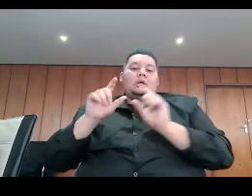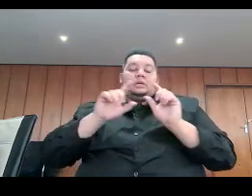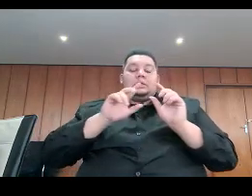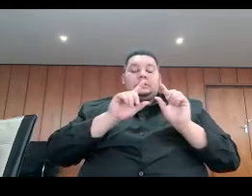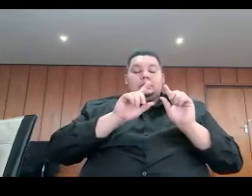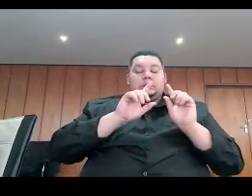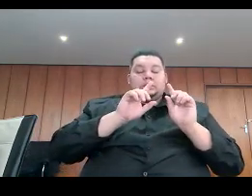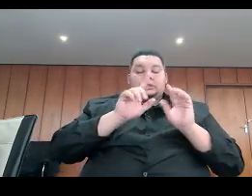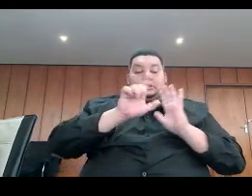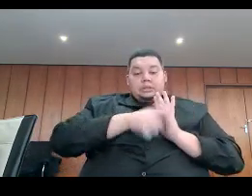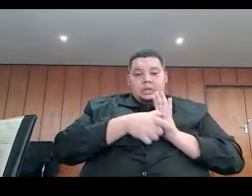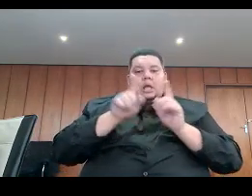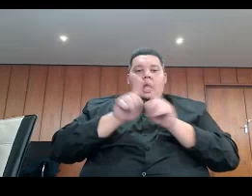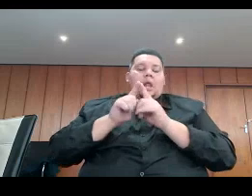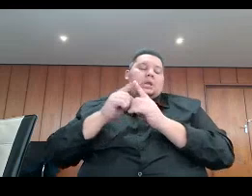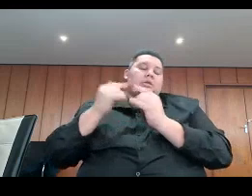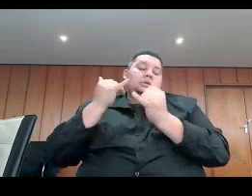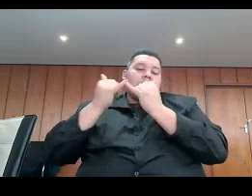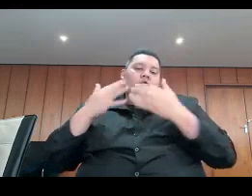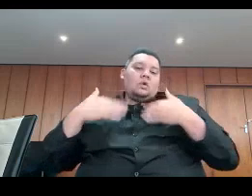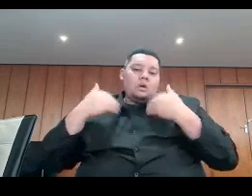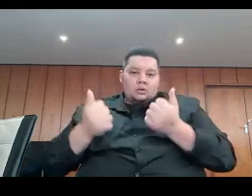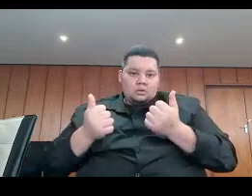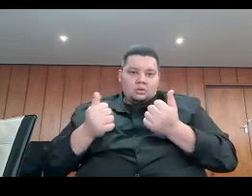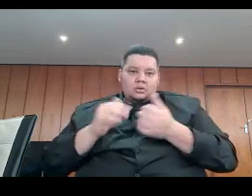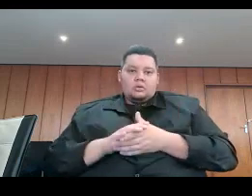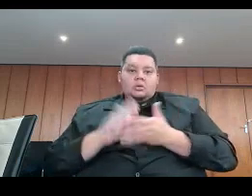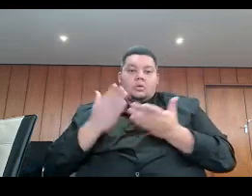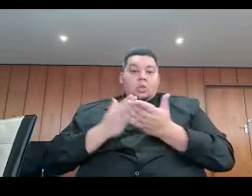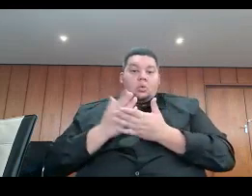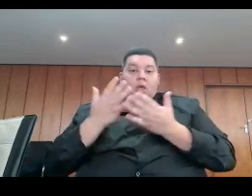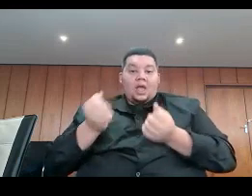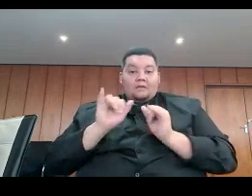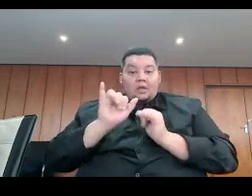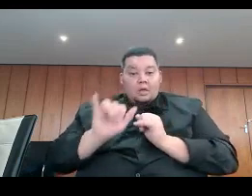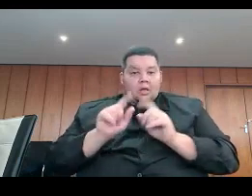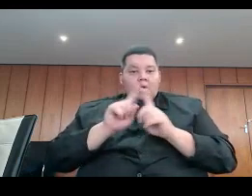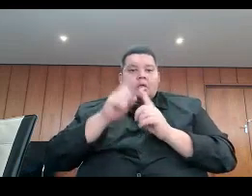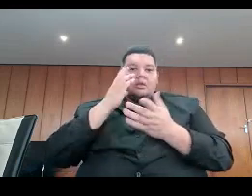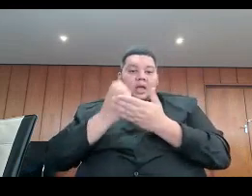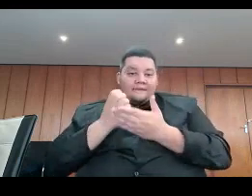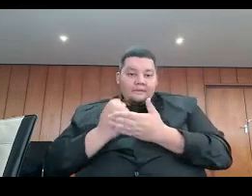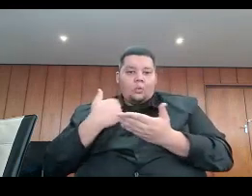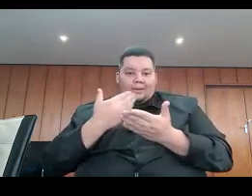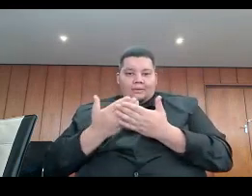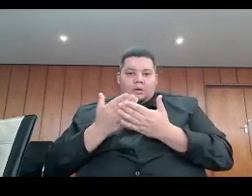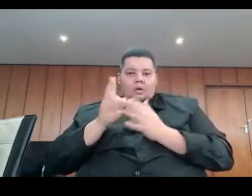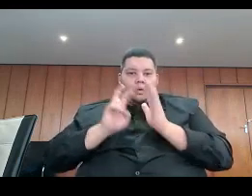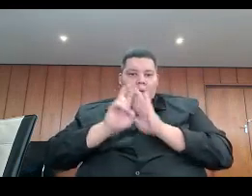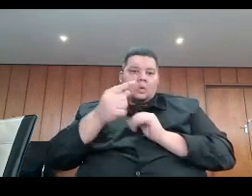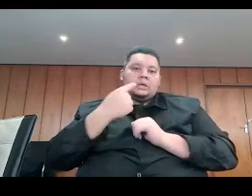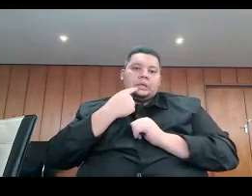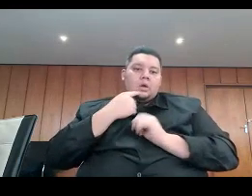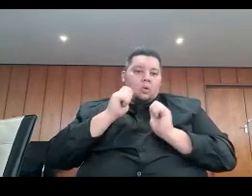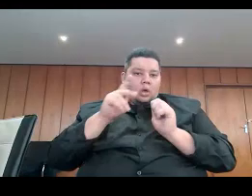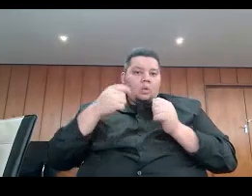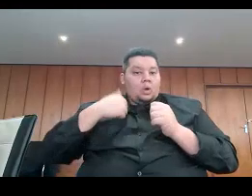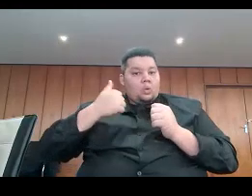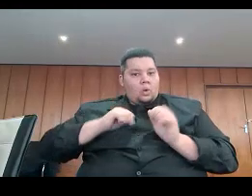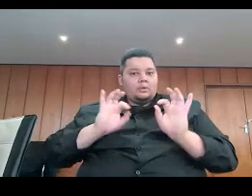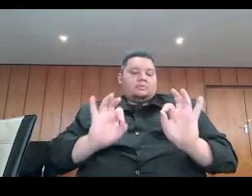health. And by having that and the evidence, we could go and say, this is what we